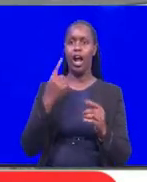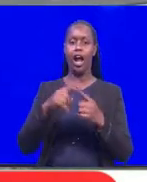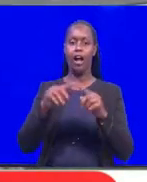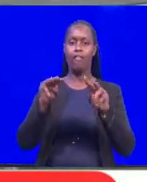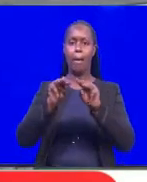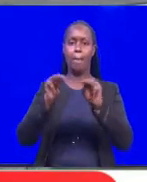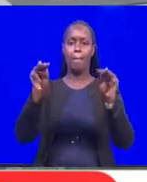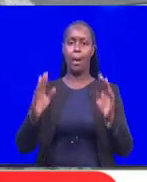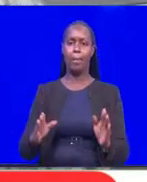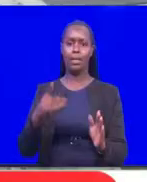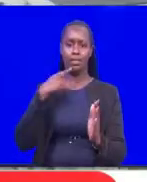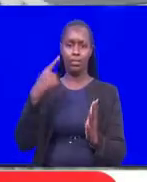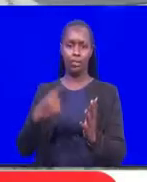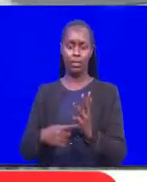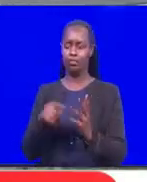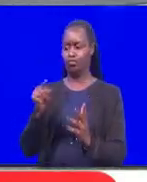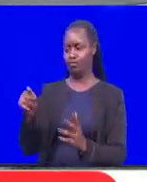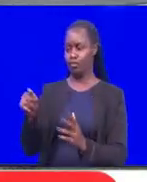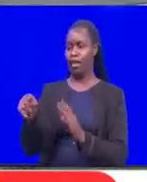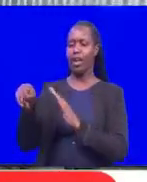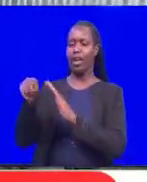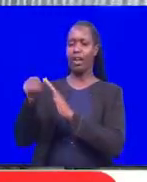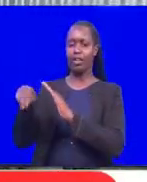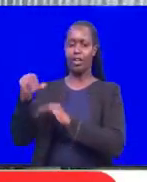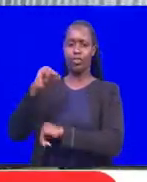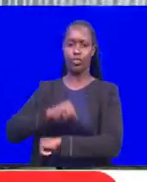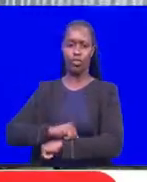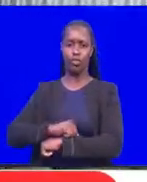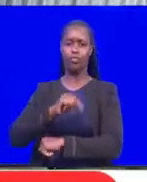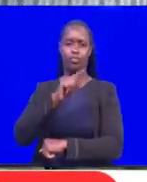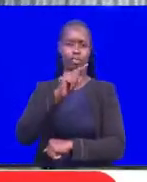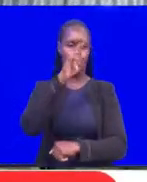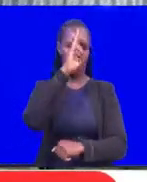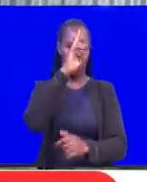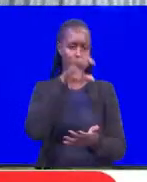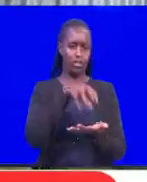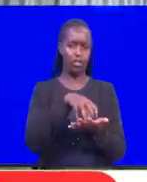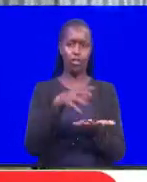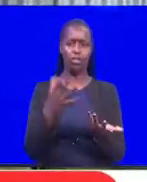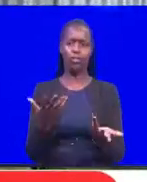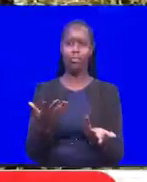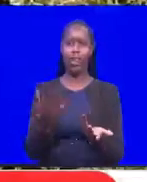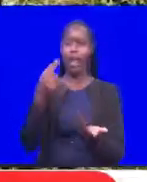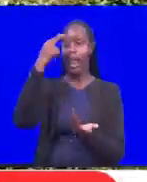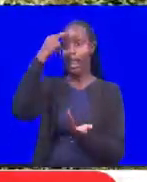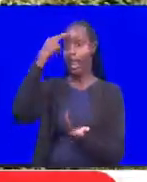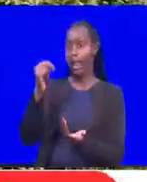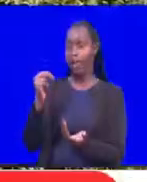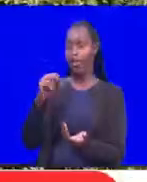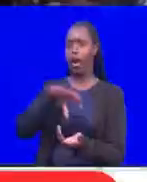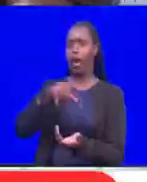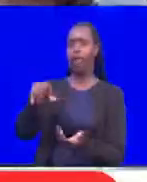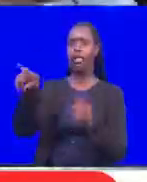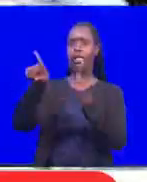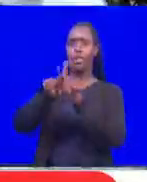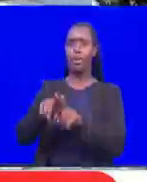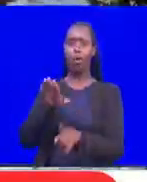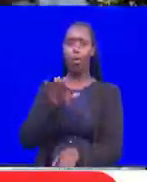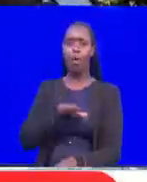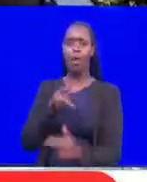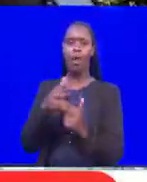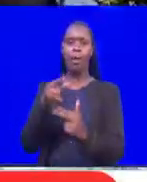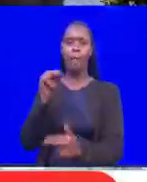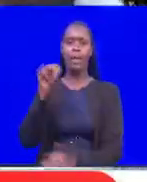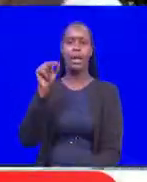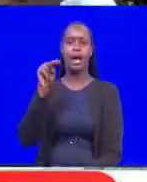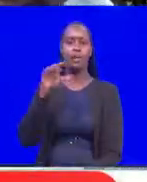hapa ilikuwa nursery school, hapa ilikuwa police station. Similar demolitions took place in Narok County. This woman, by the name Nancy,